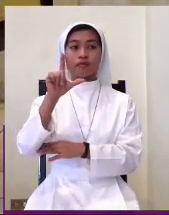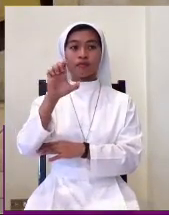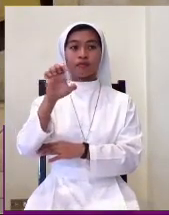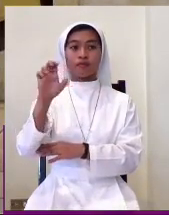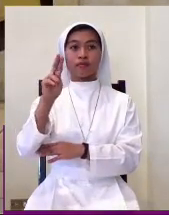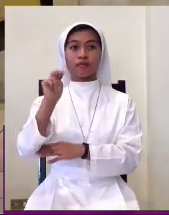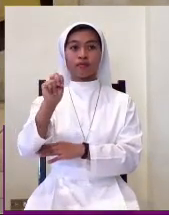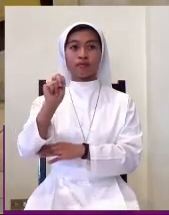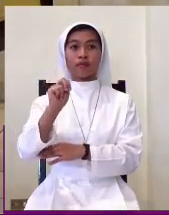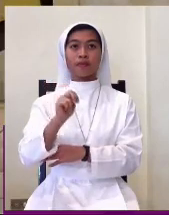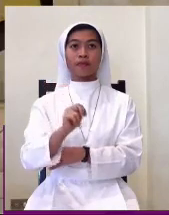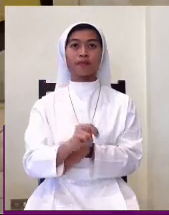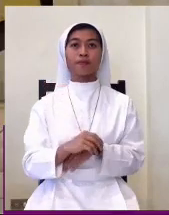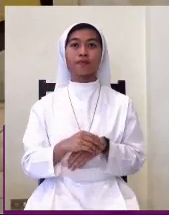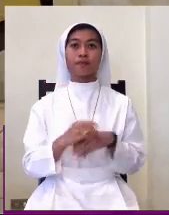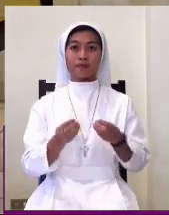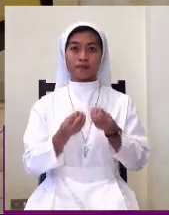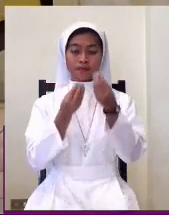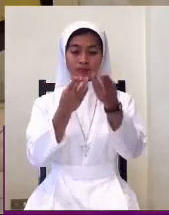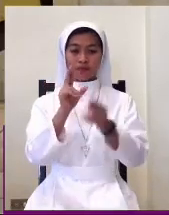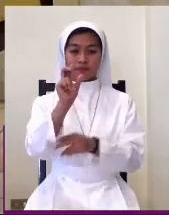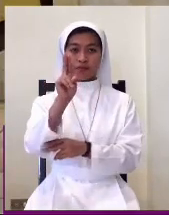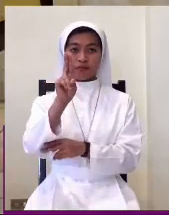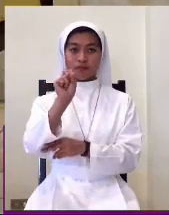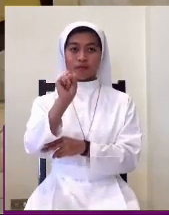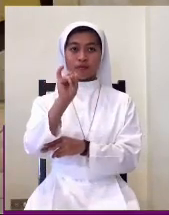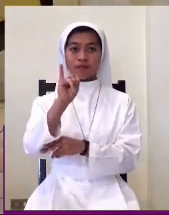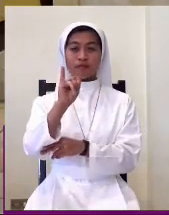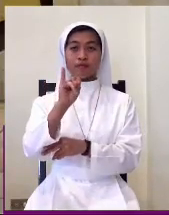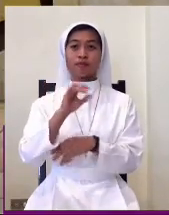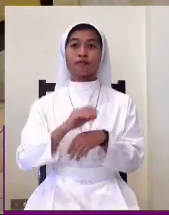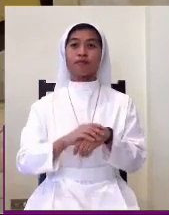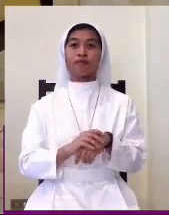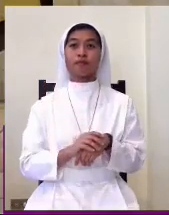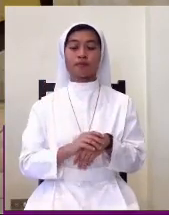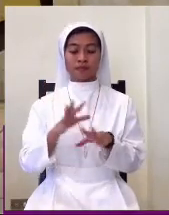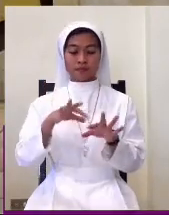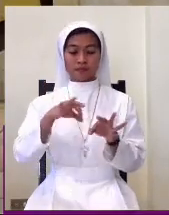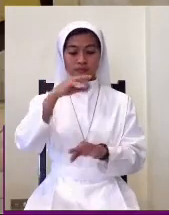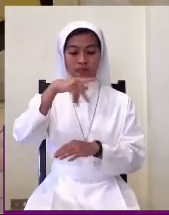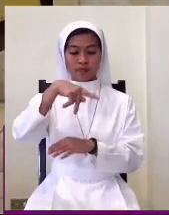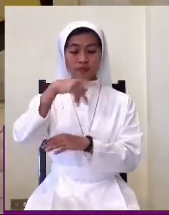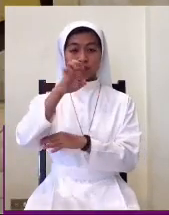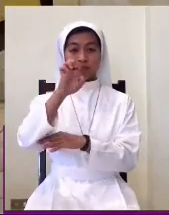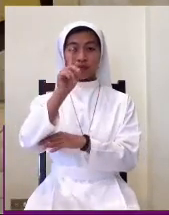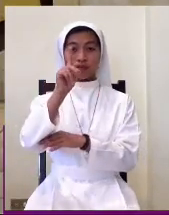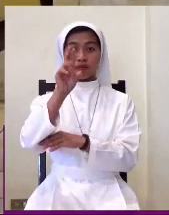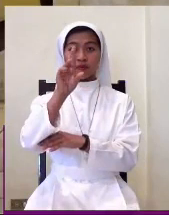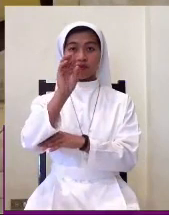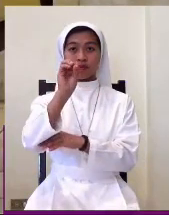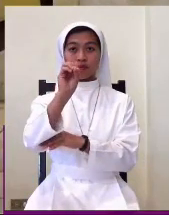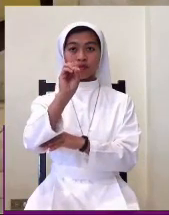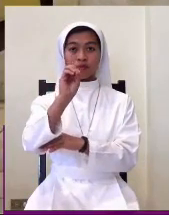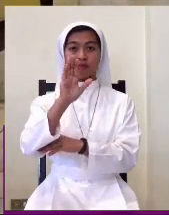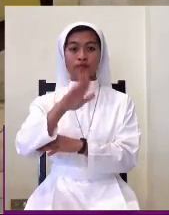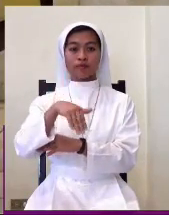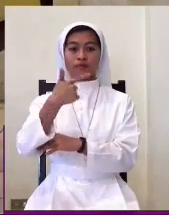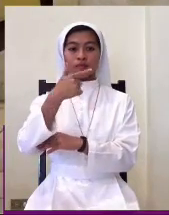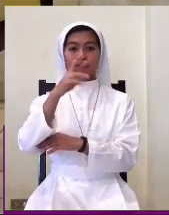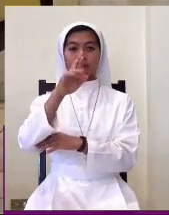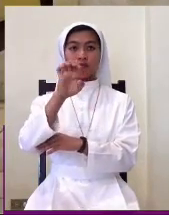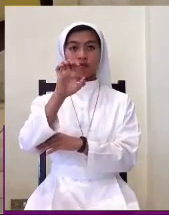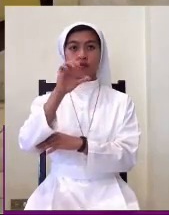by USI Daughters of Charity, for the soul of Pedro, for the soul of Gregorio